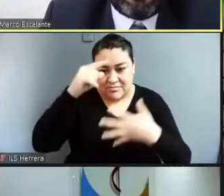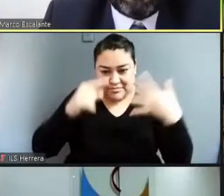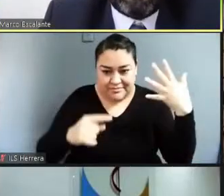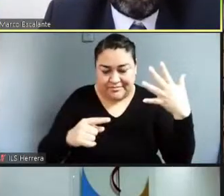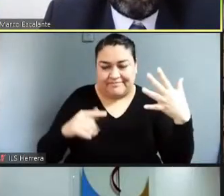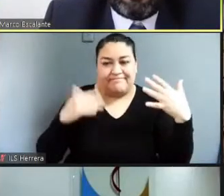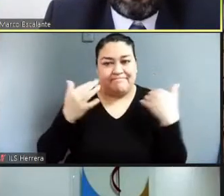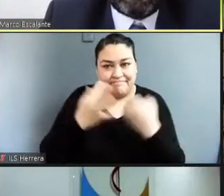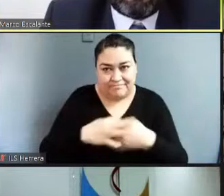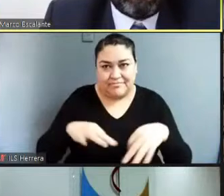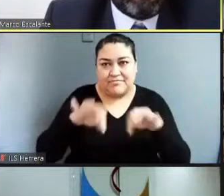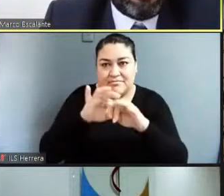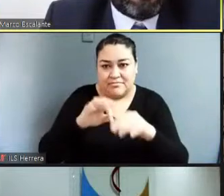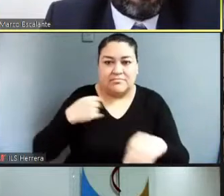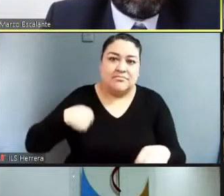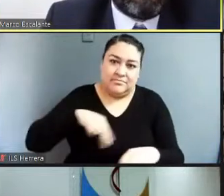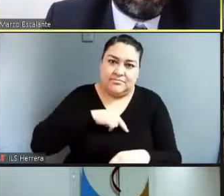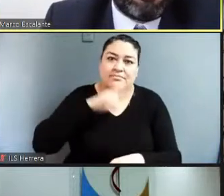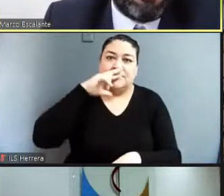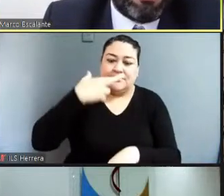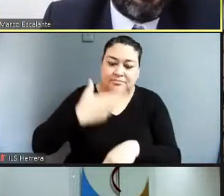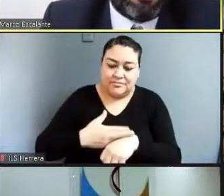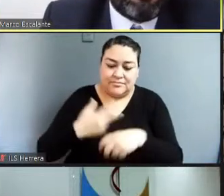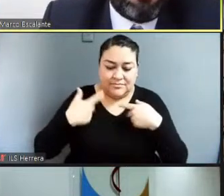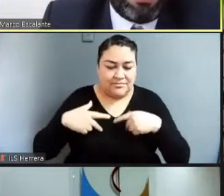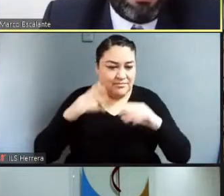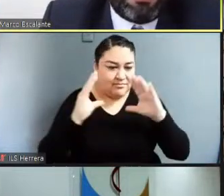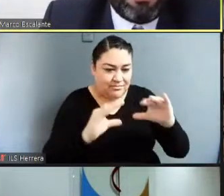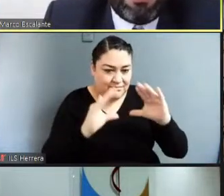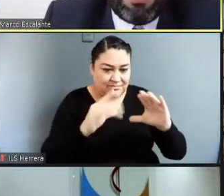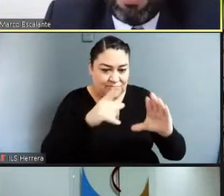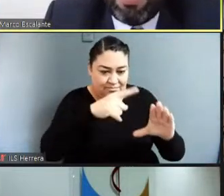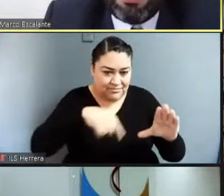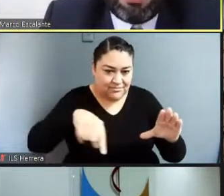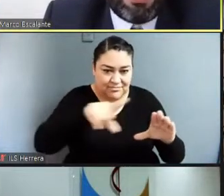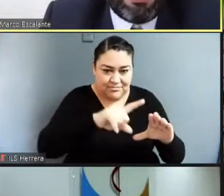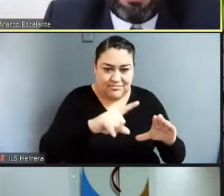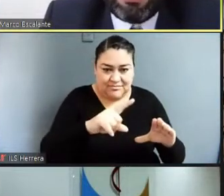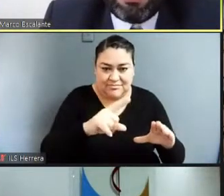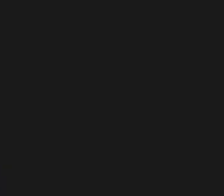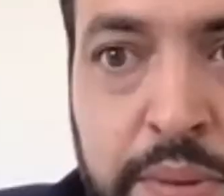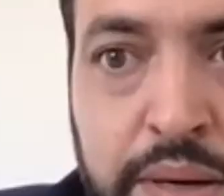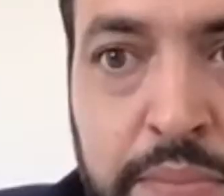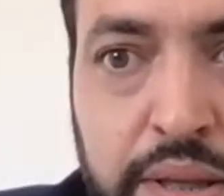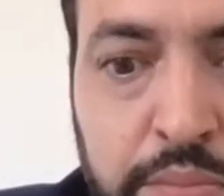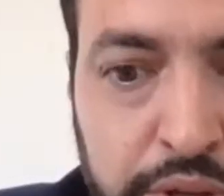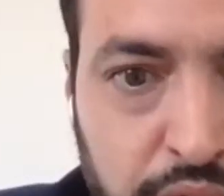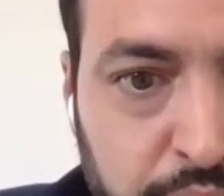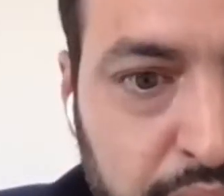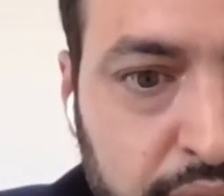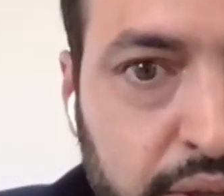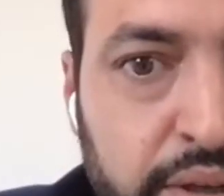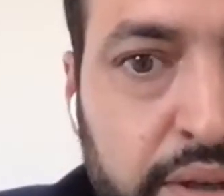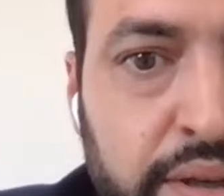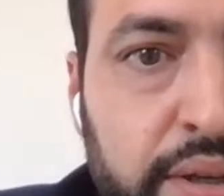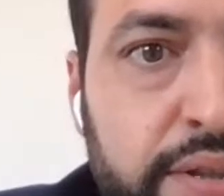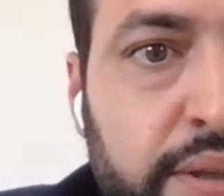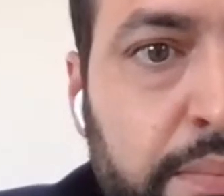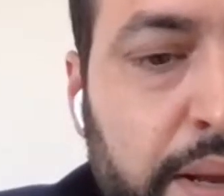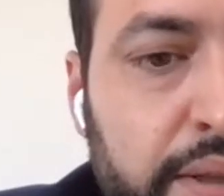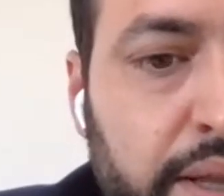Competencies are, without any doubt, a fundamental part of what we do on a daily basis in medical